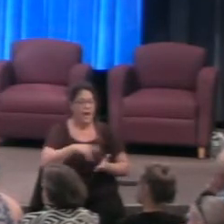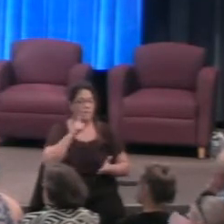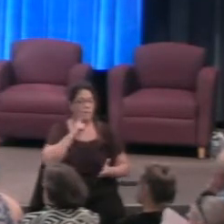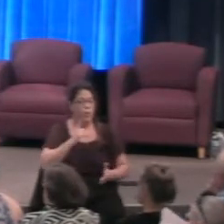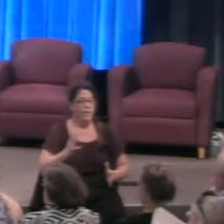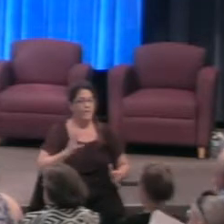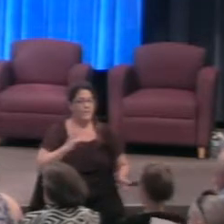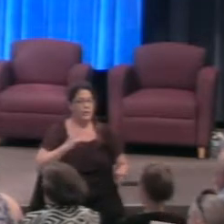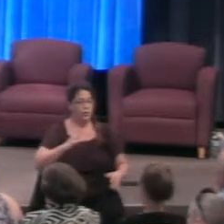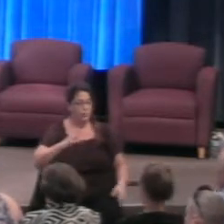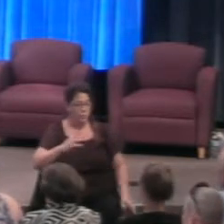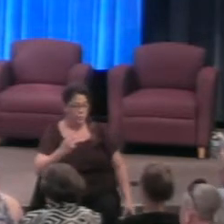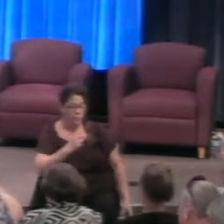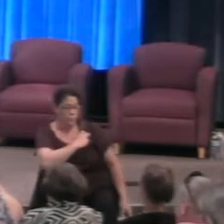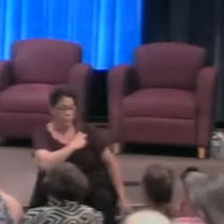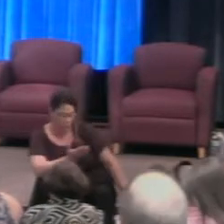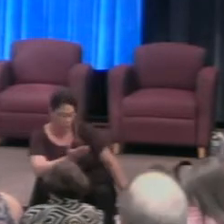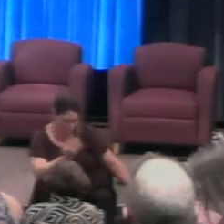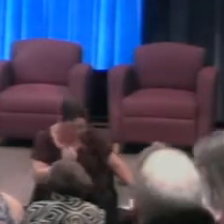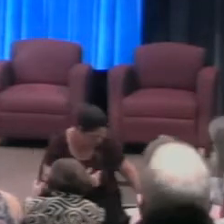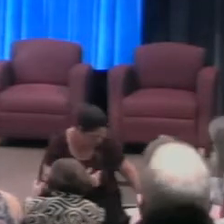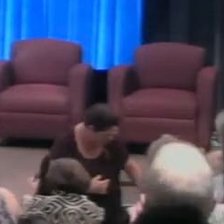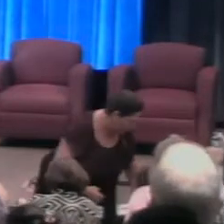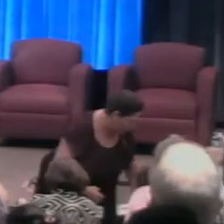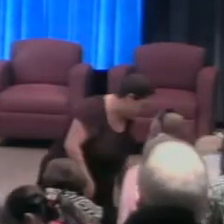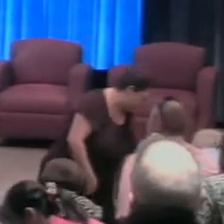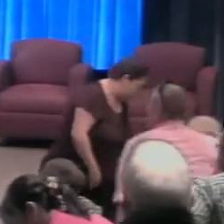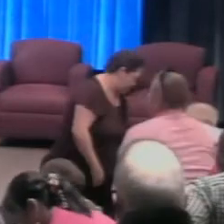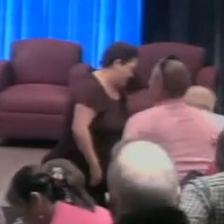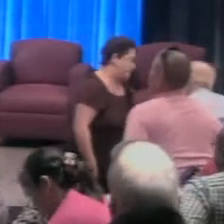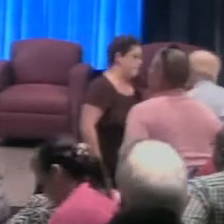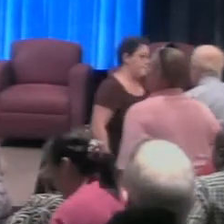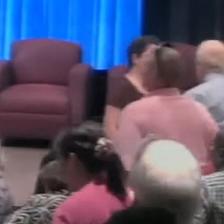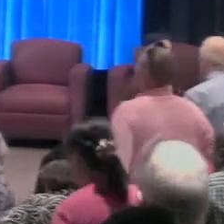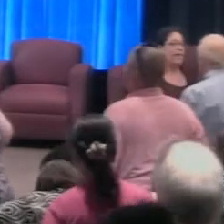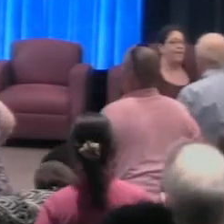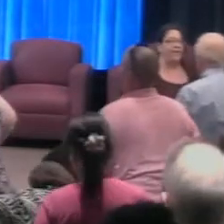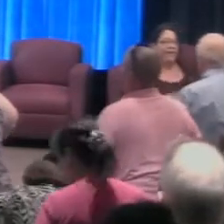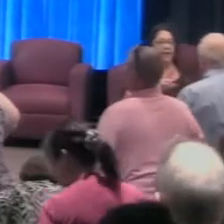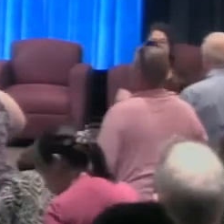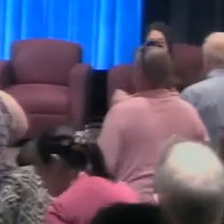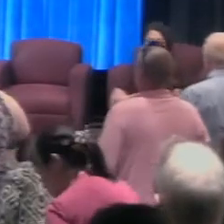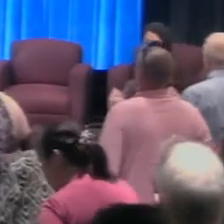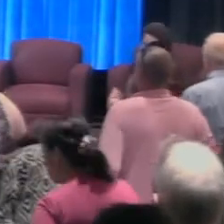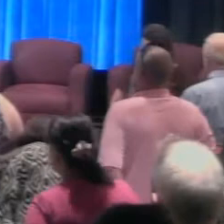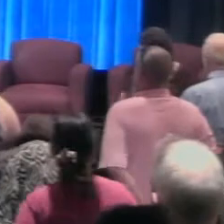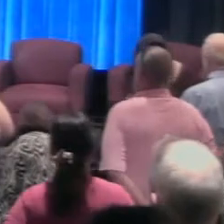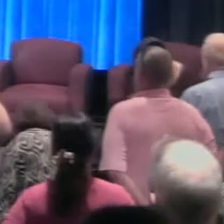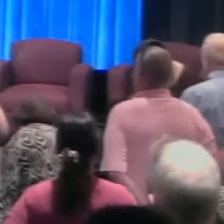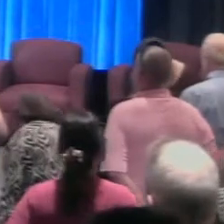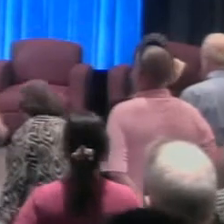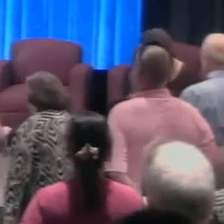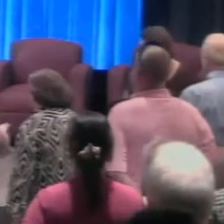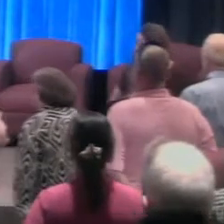official party and remain standing for the singing of the national anthem performed by Jessica Tucker.